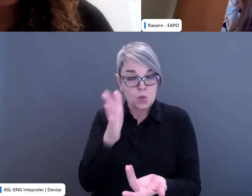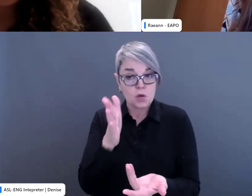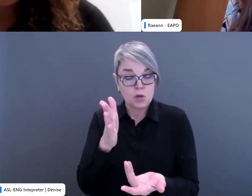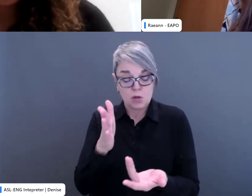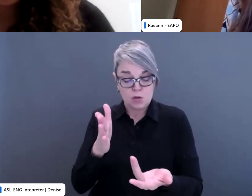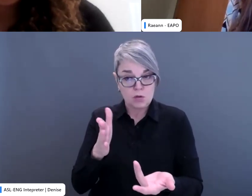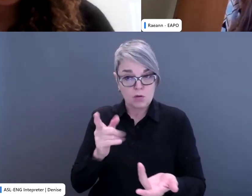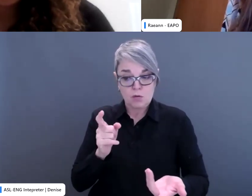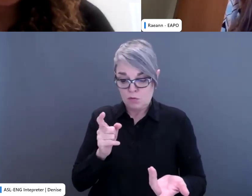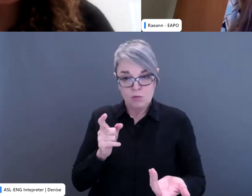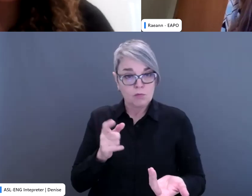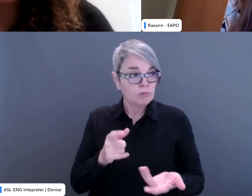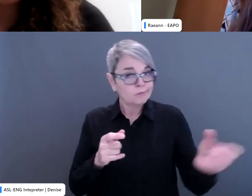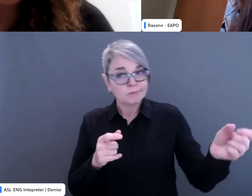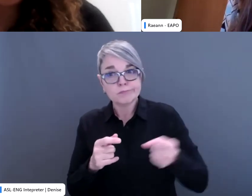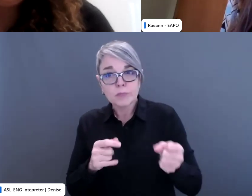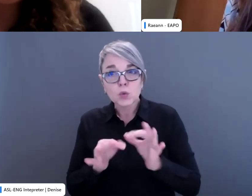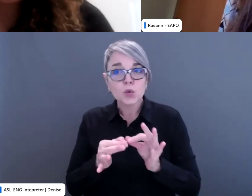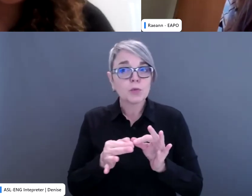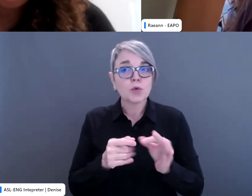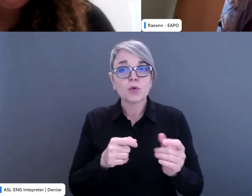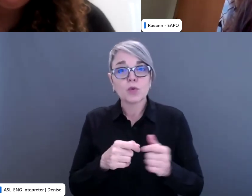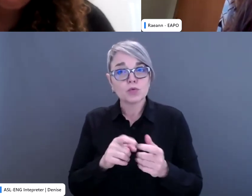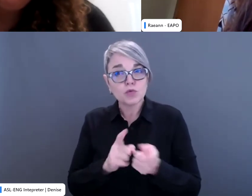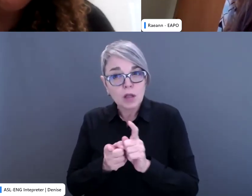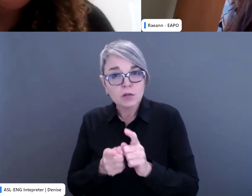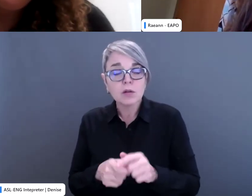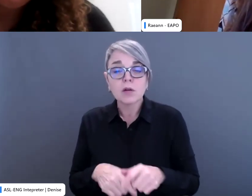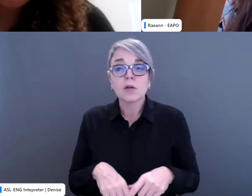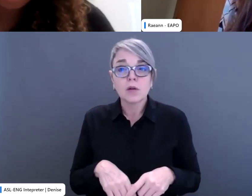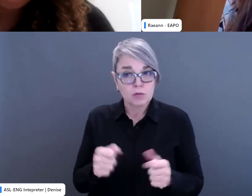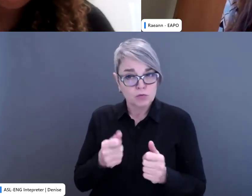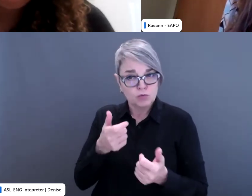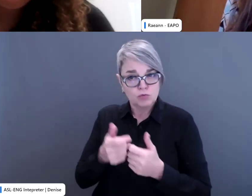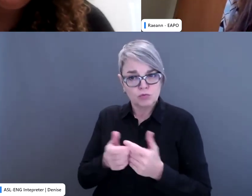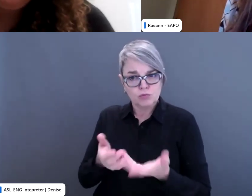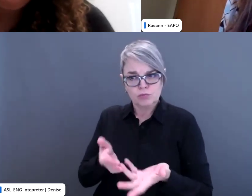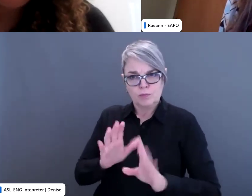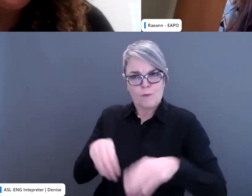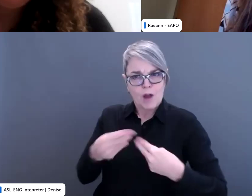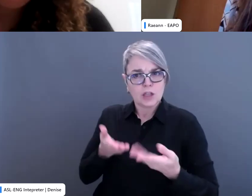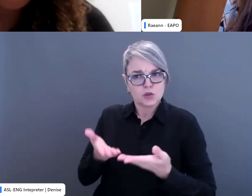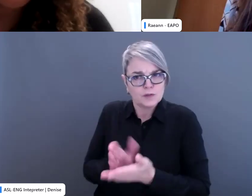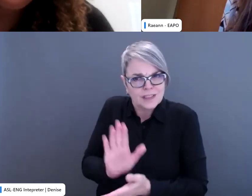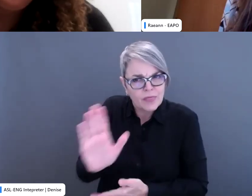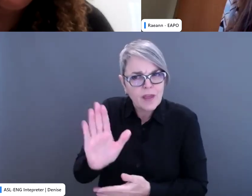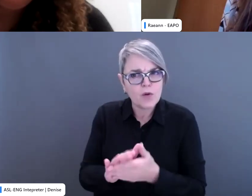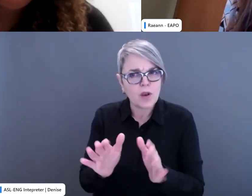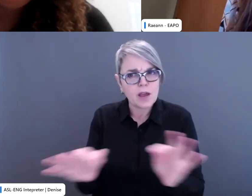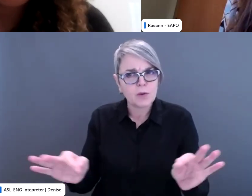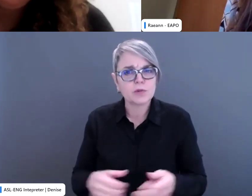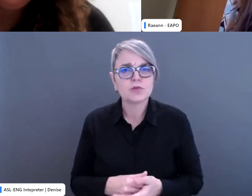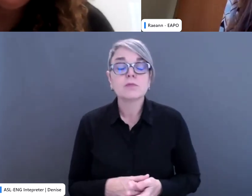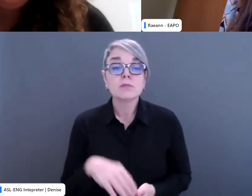accommodating or maybe having? Yeah, so there's a translation line that like our bank folks